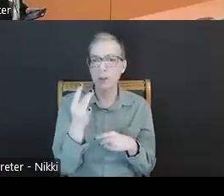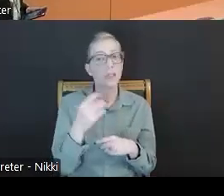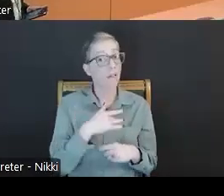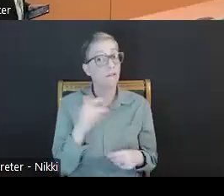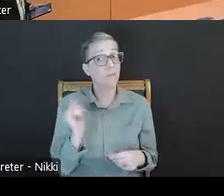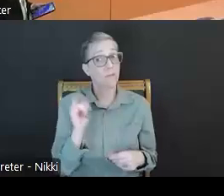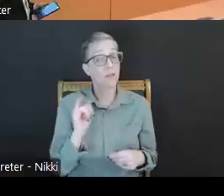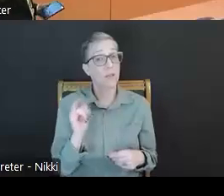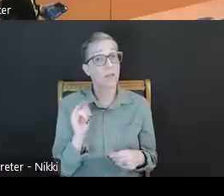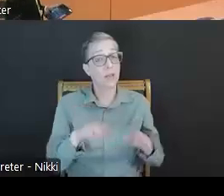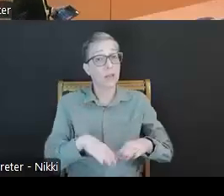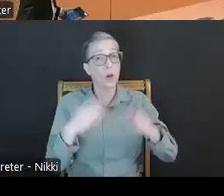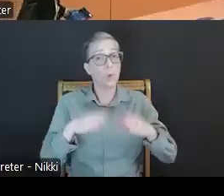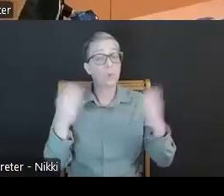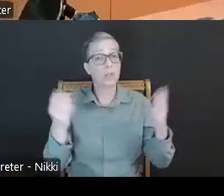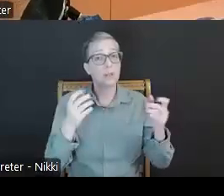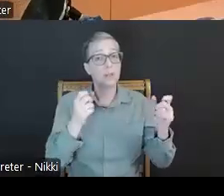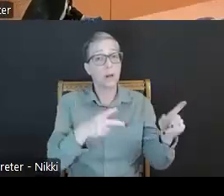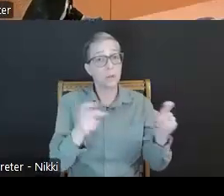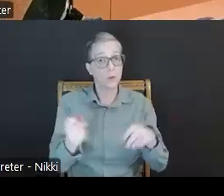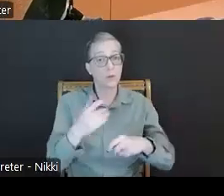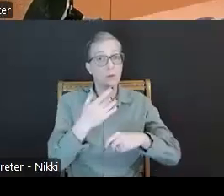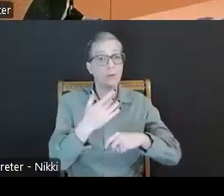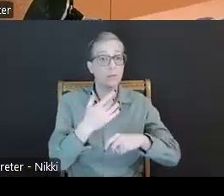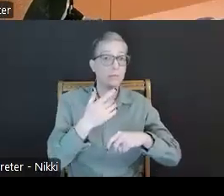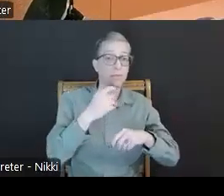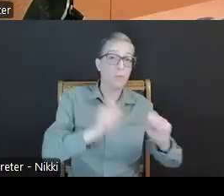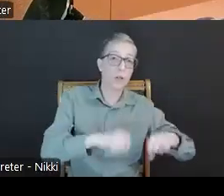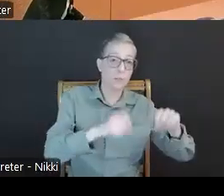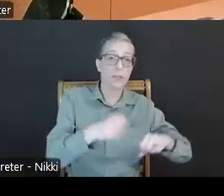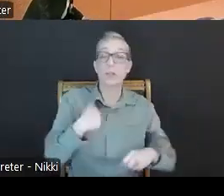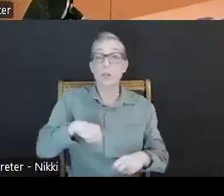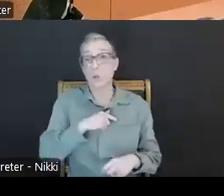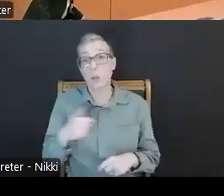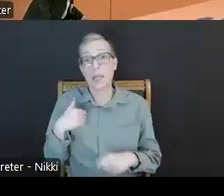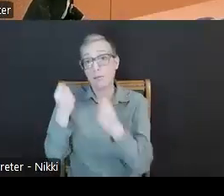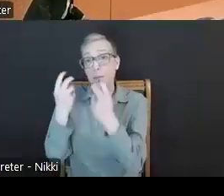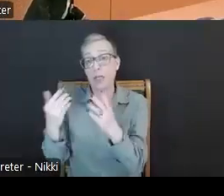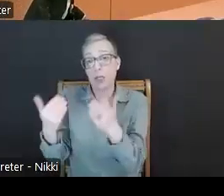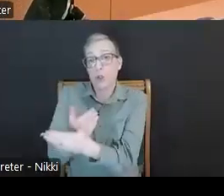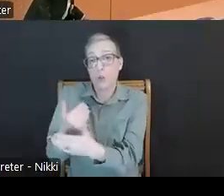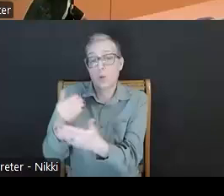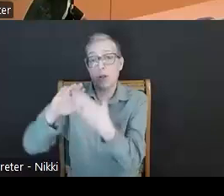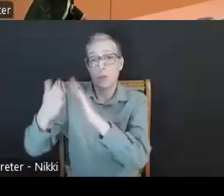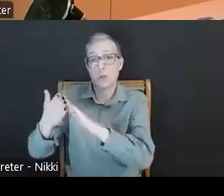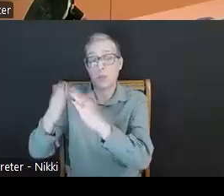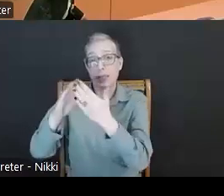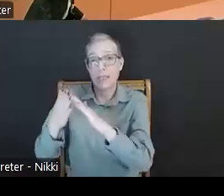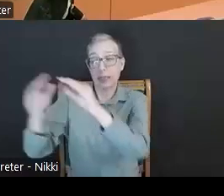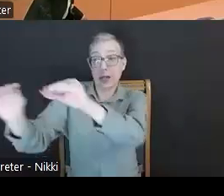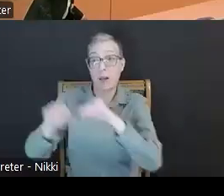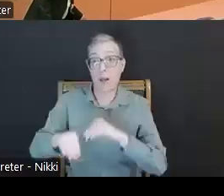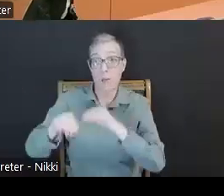have many new communities that are coming here, and one of the things that interpreters do